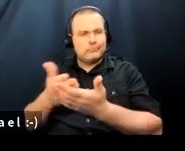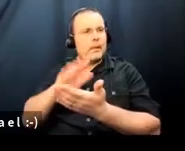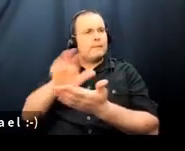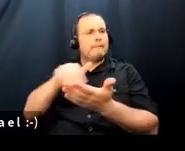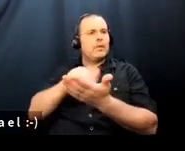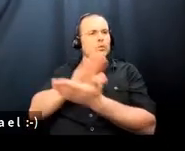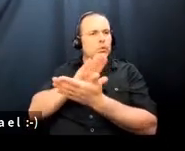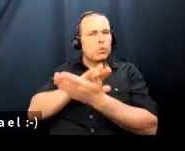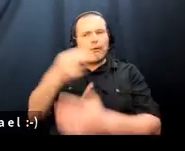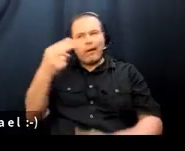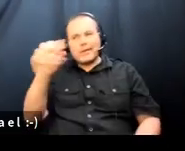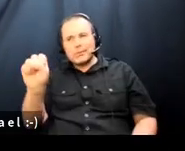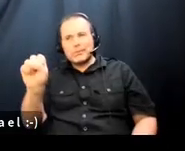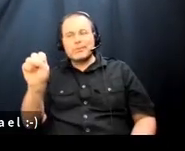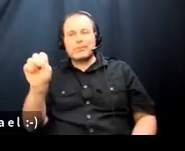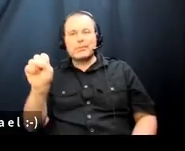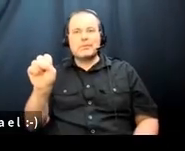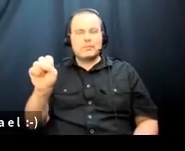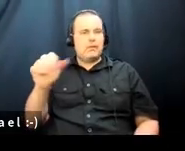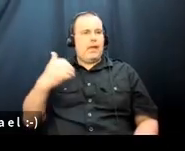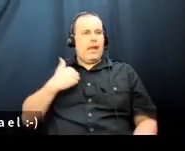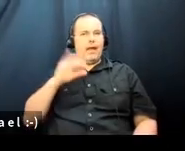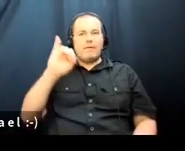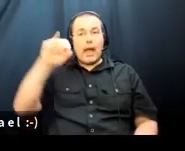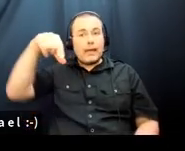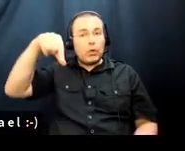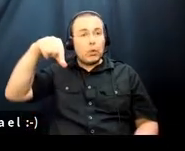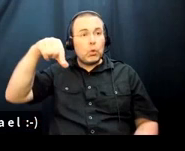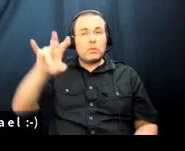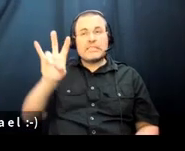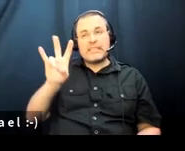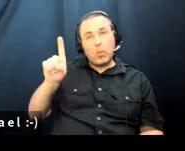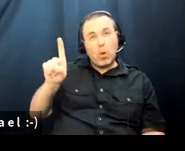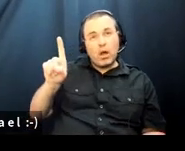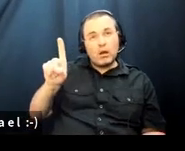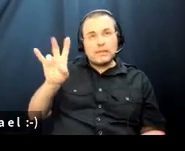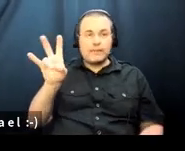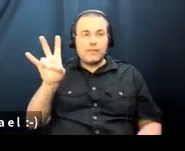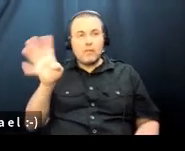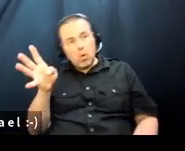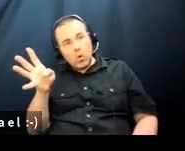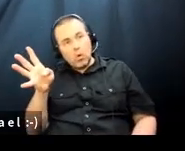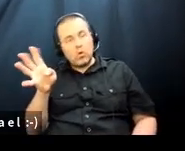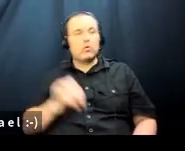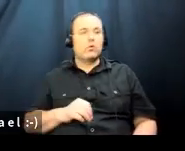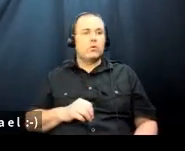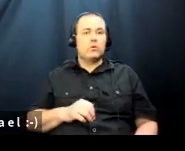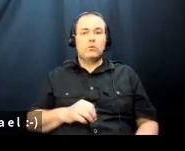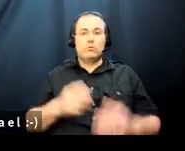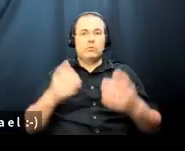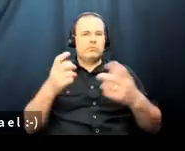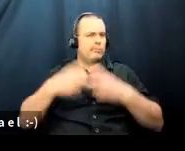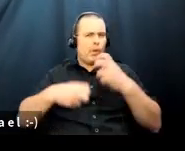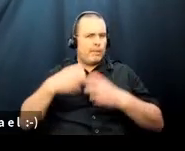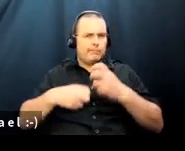or high school, they were getting IQs 71, 74. And the problem